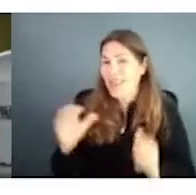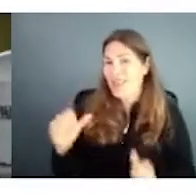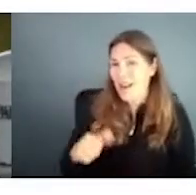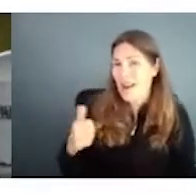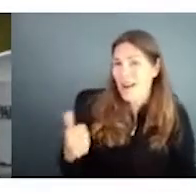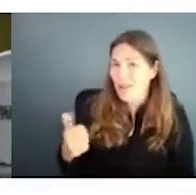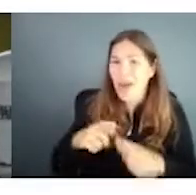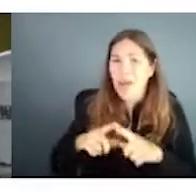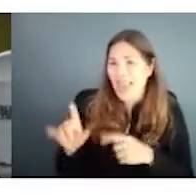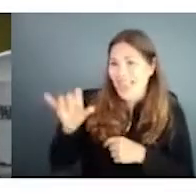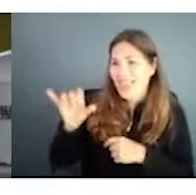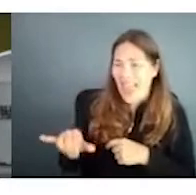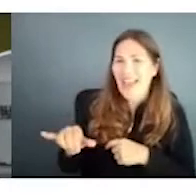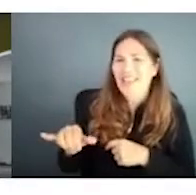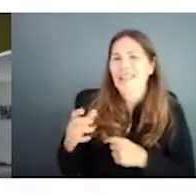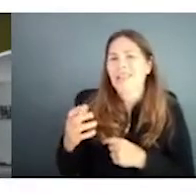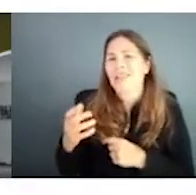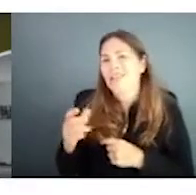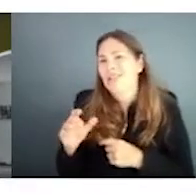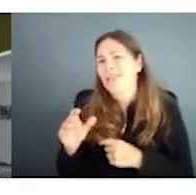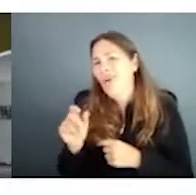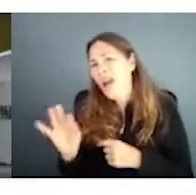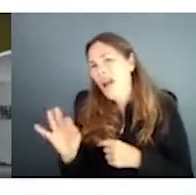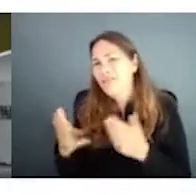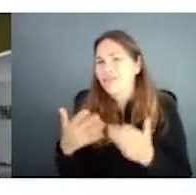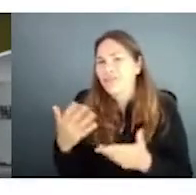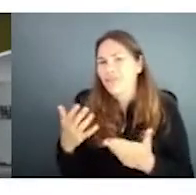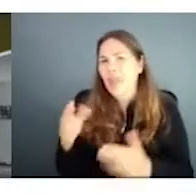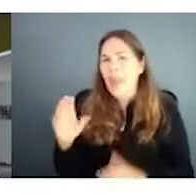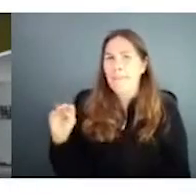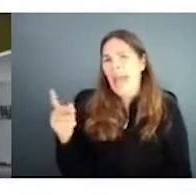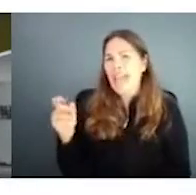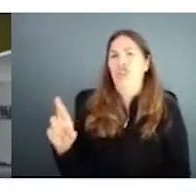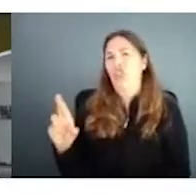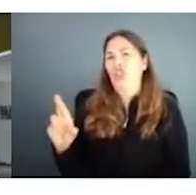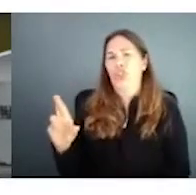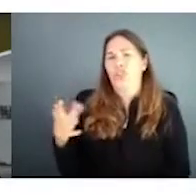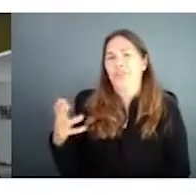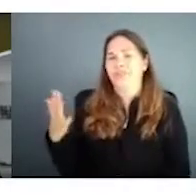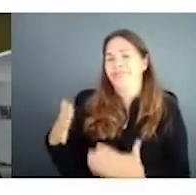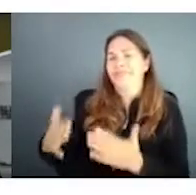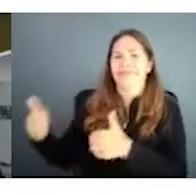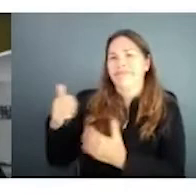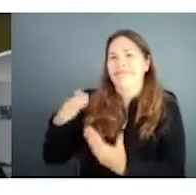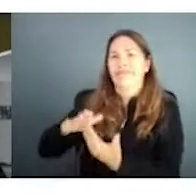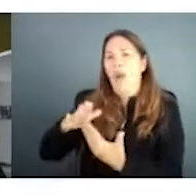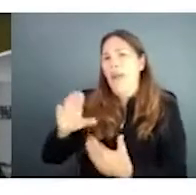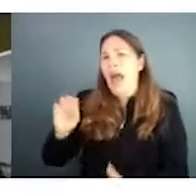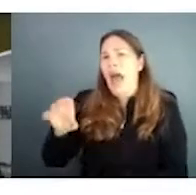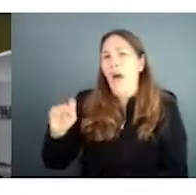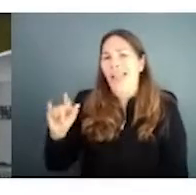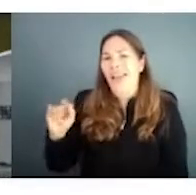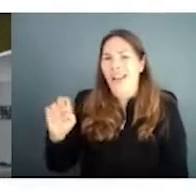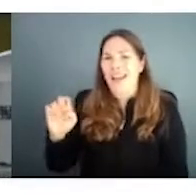but this is sort of my master outline that I go by. And I think